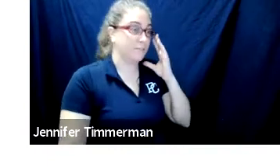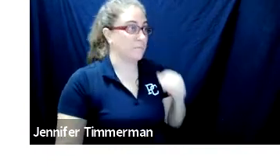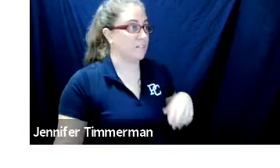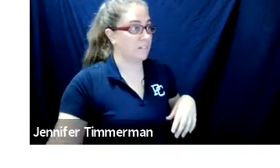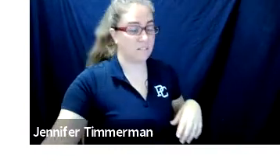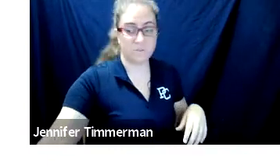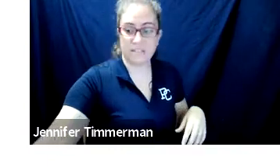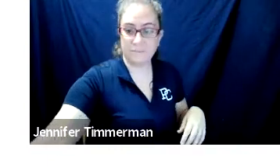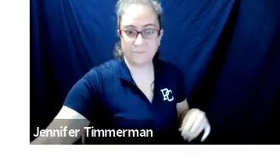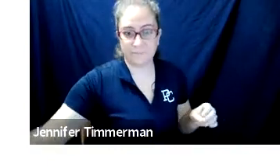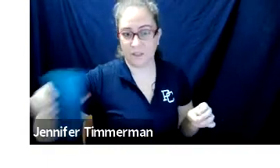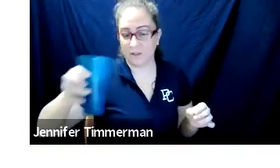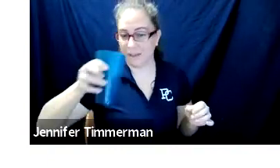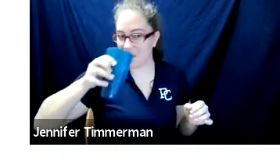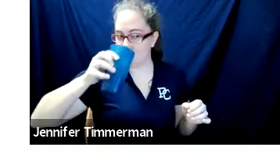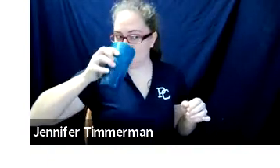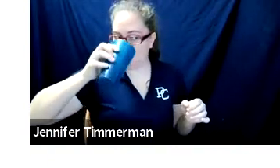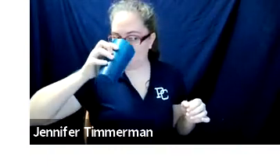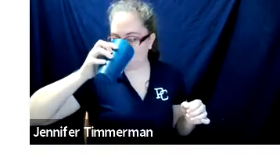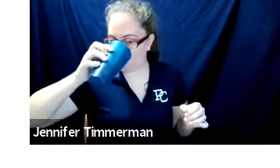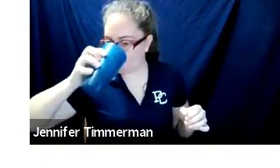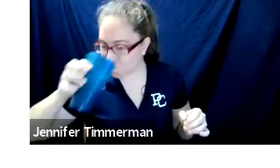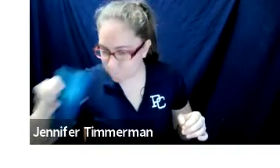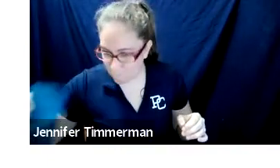And this room gets a little toasty. Okay.